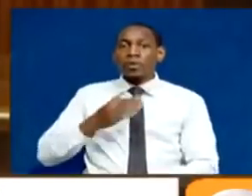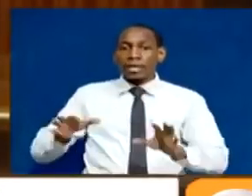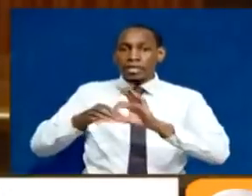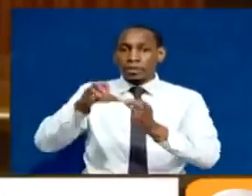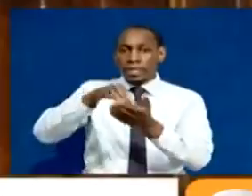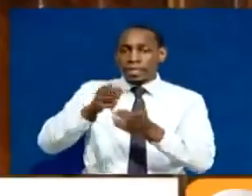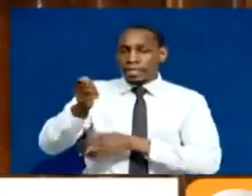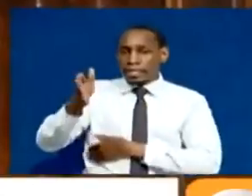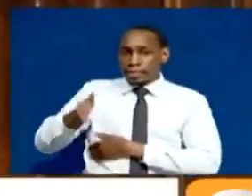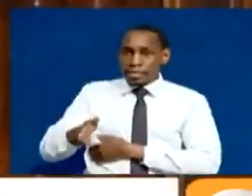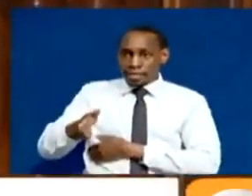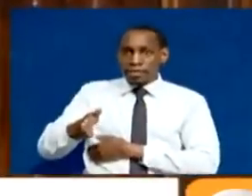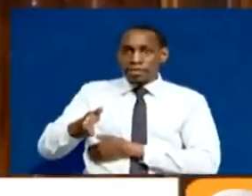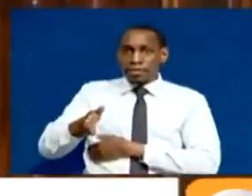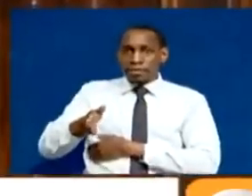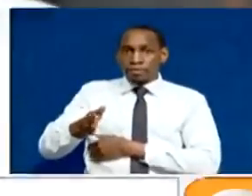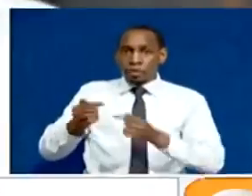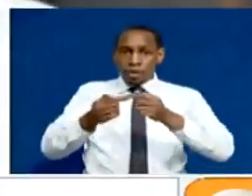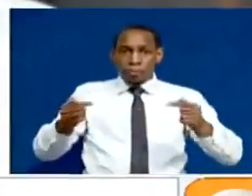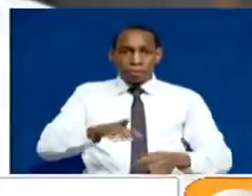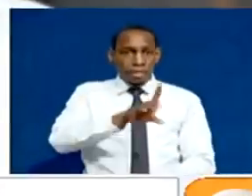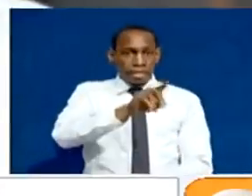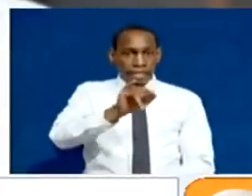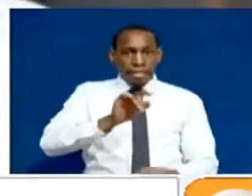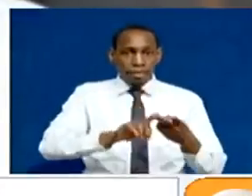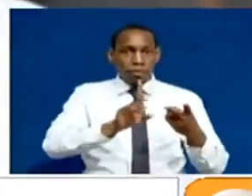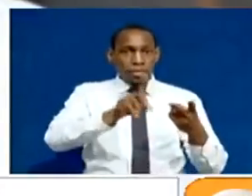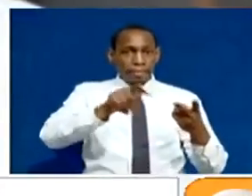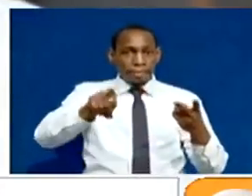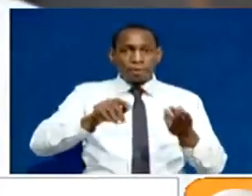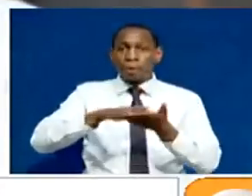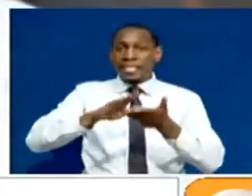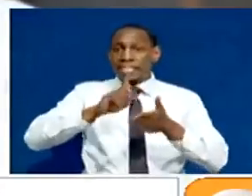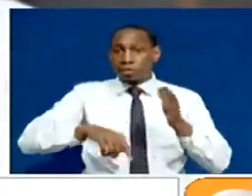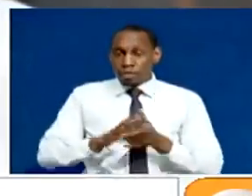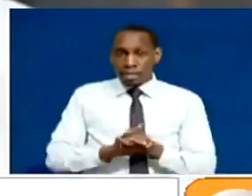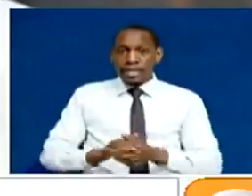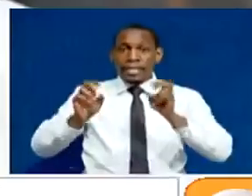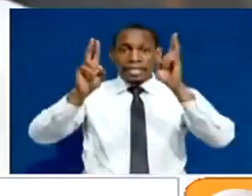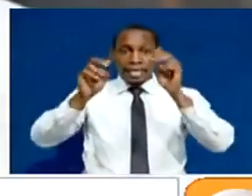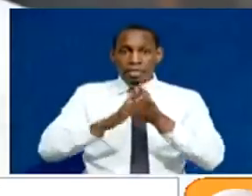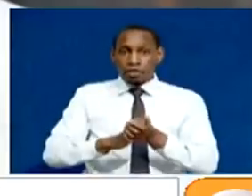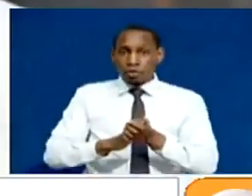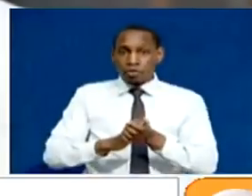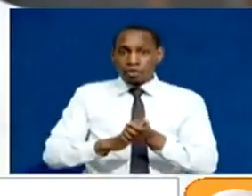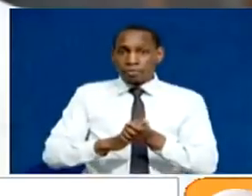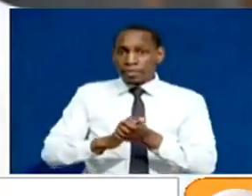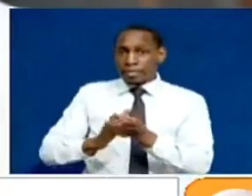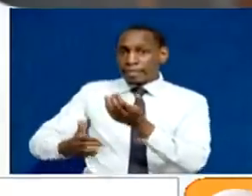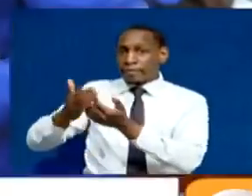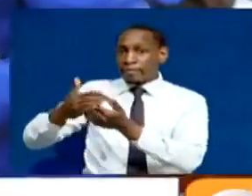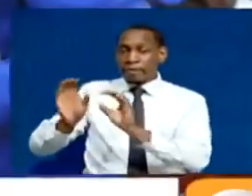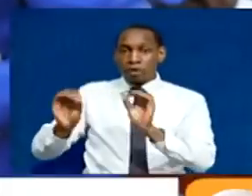case of Justice Sankale Ole Kantai against the DCI and the DPP on grounds that the matter has proven prejudicial to